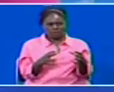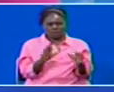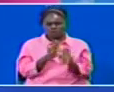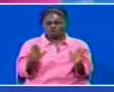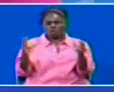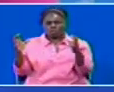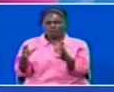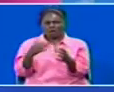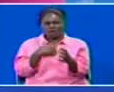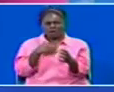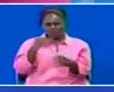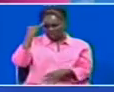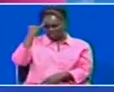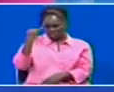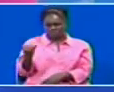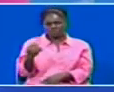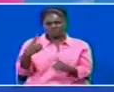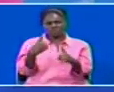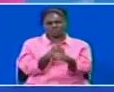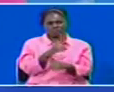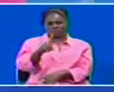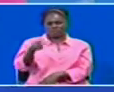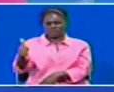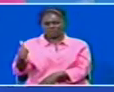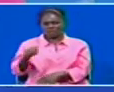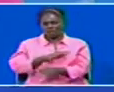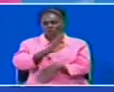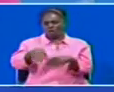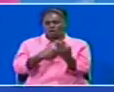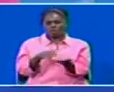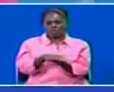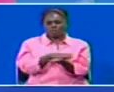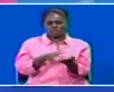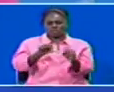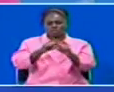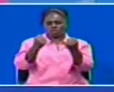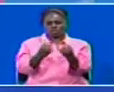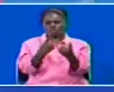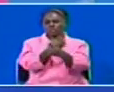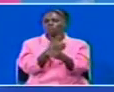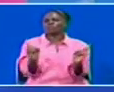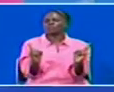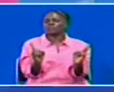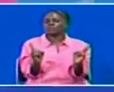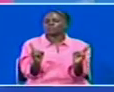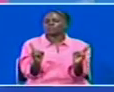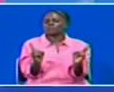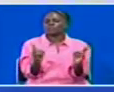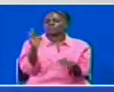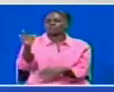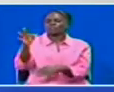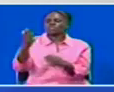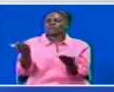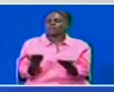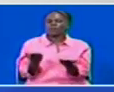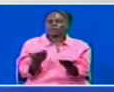in the country that has ideologies that are different from each other, mm-hmm. that all of them are based on social democracy. So where does that leave us then? Well, you